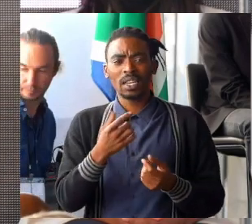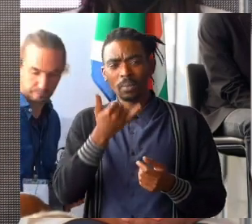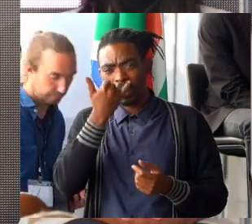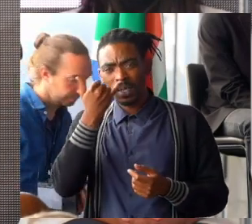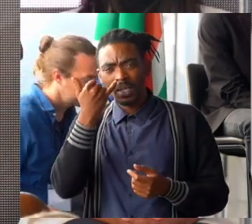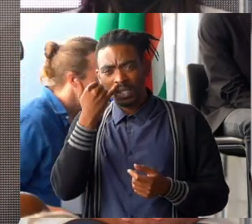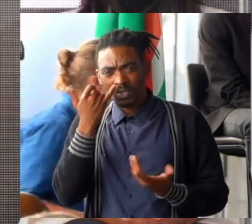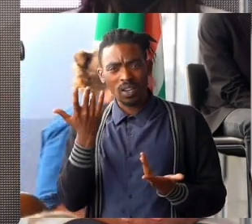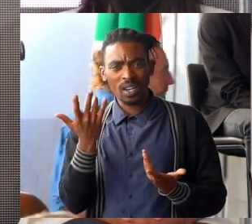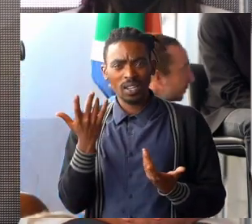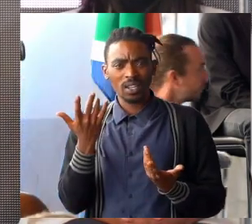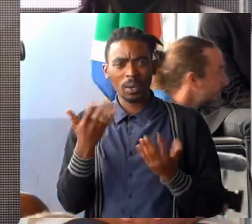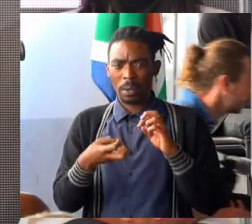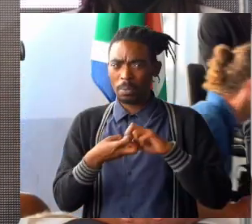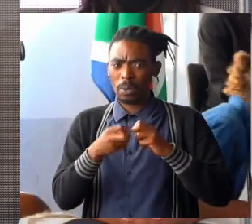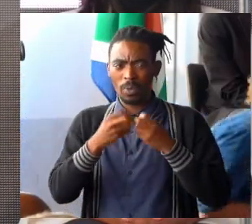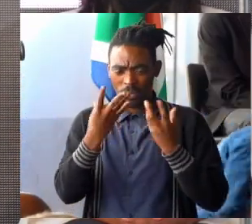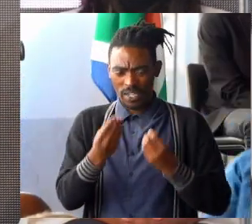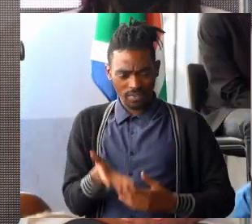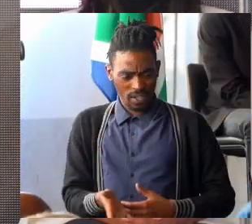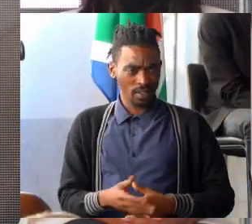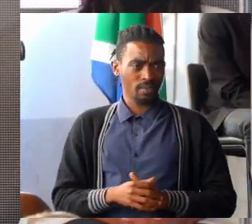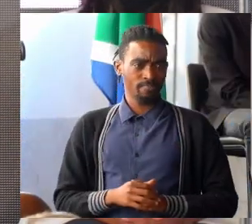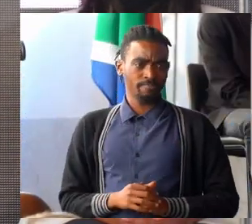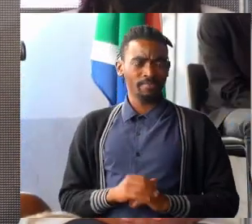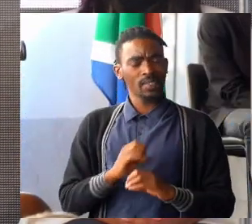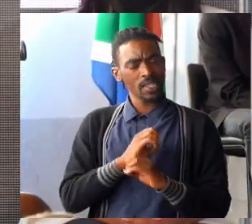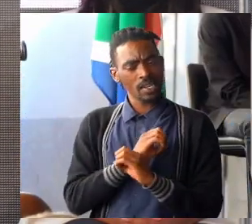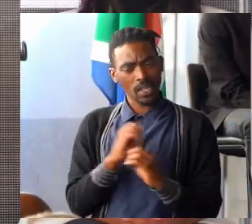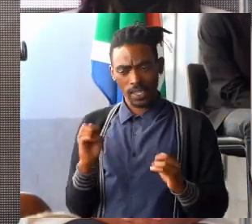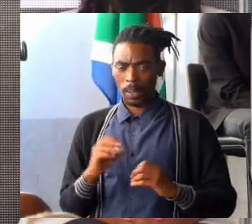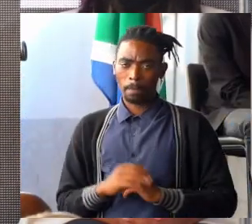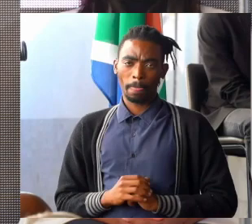South Africa and what to do about it. There is nothing.